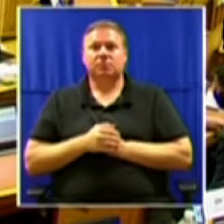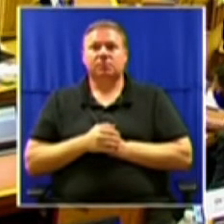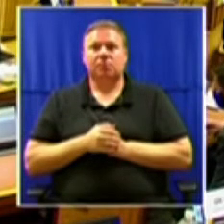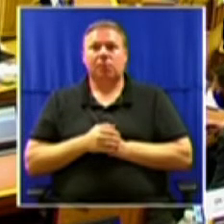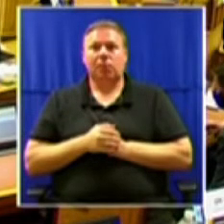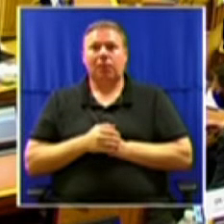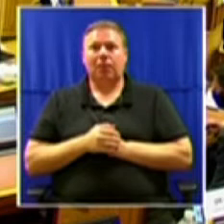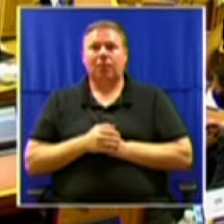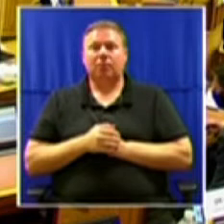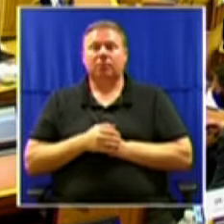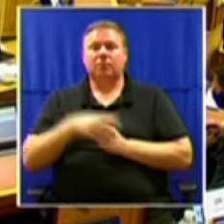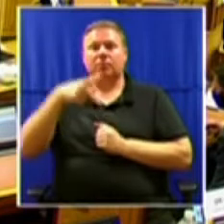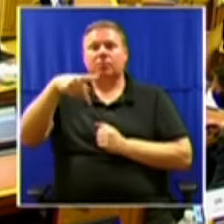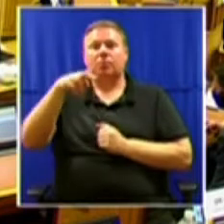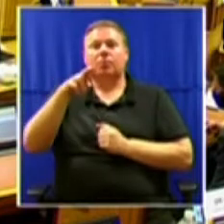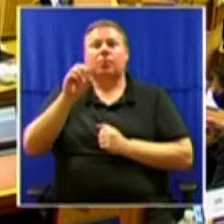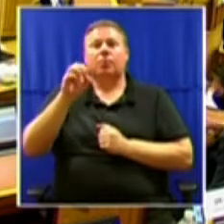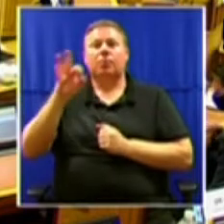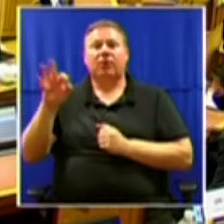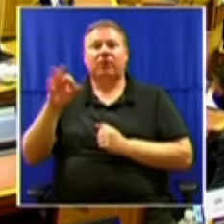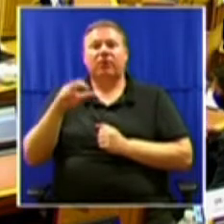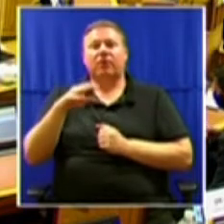Prof. Msima,